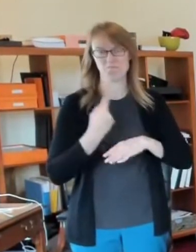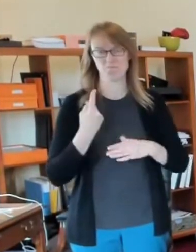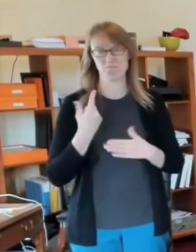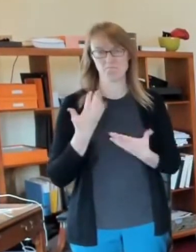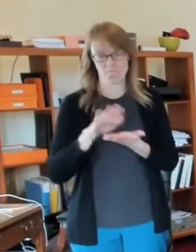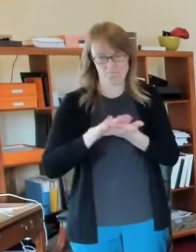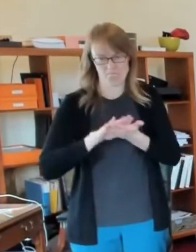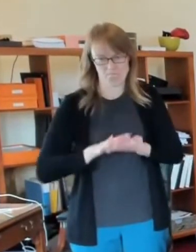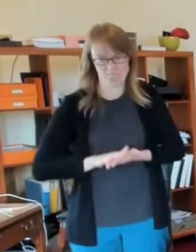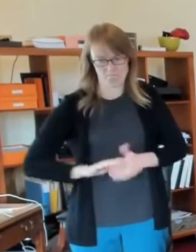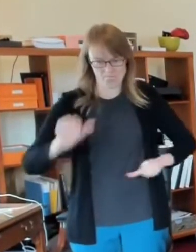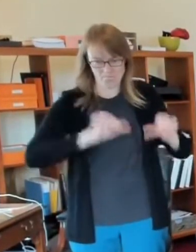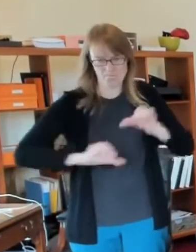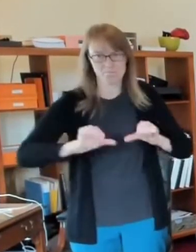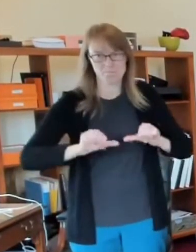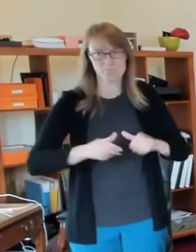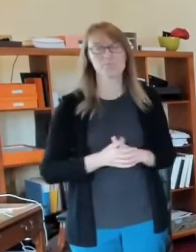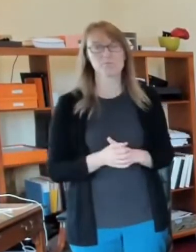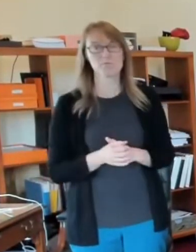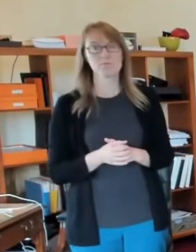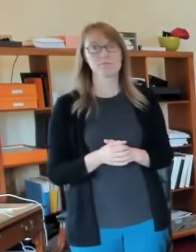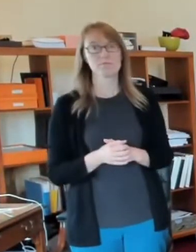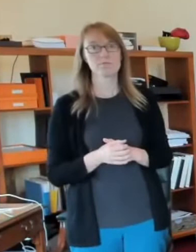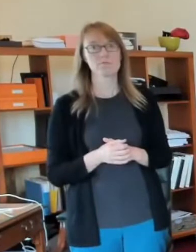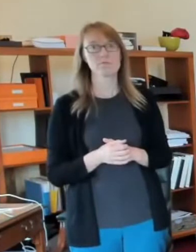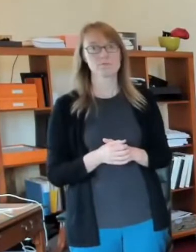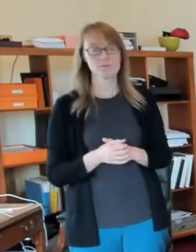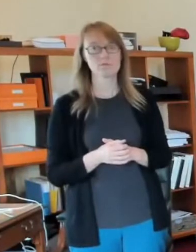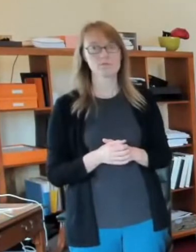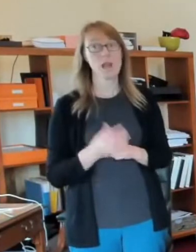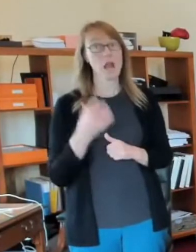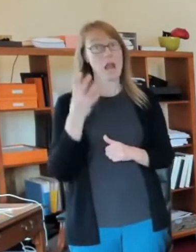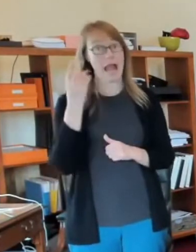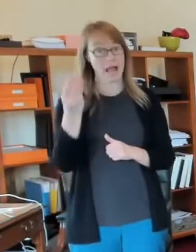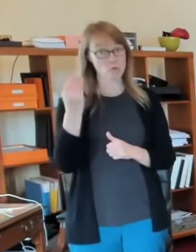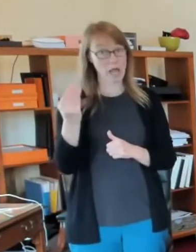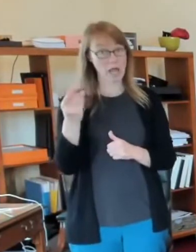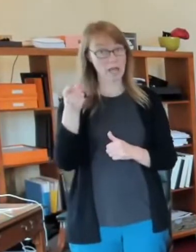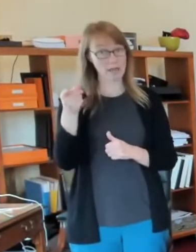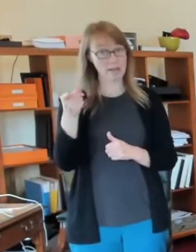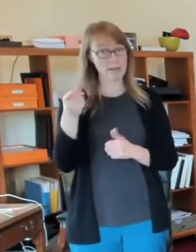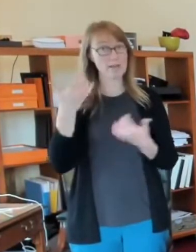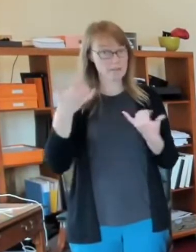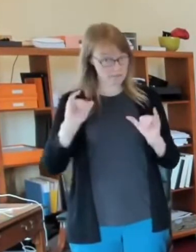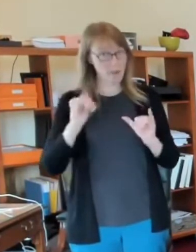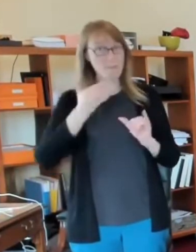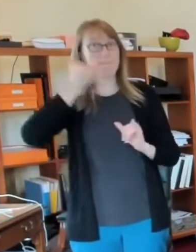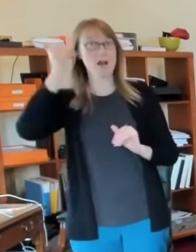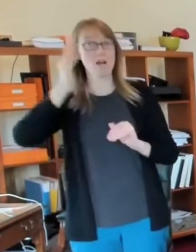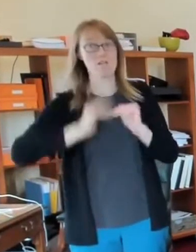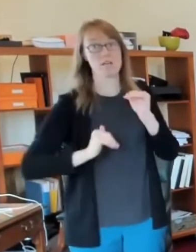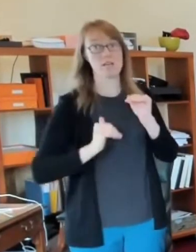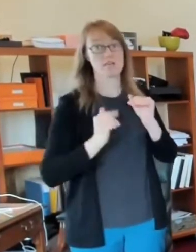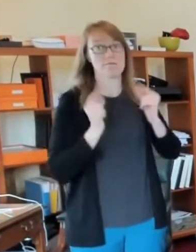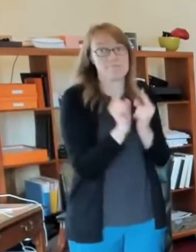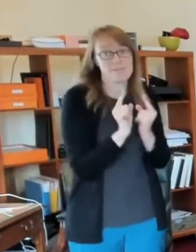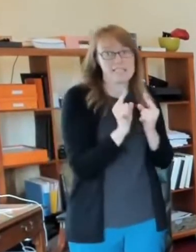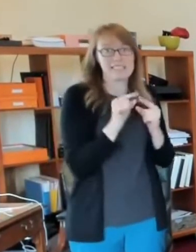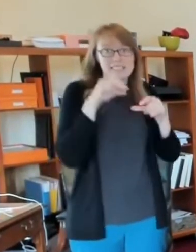your circle small. Be outside. Being outside still is considered to be better than being